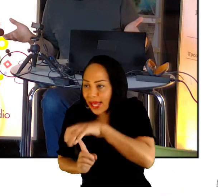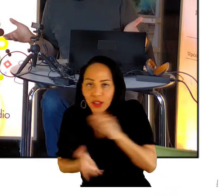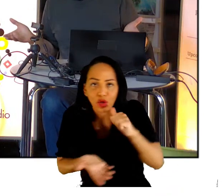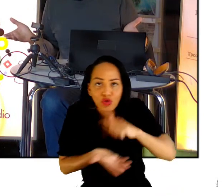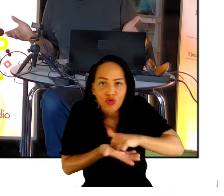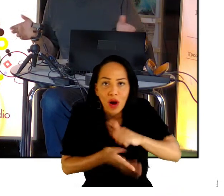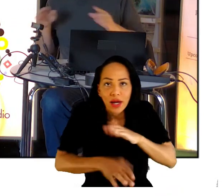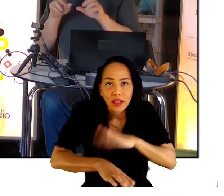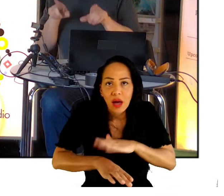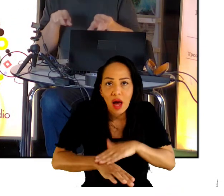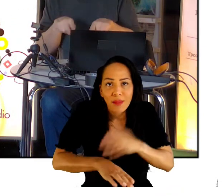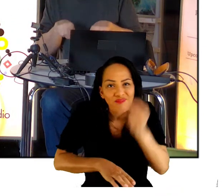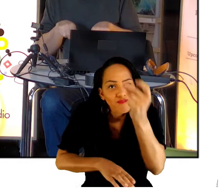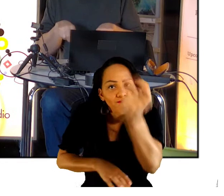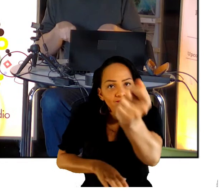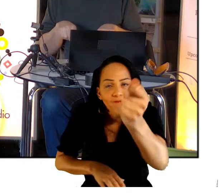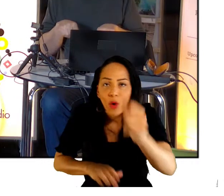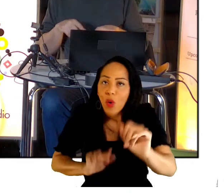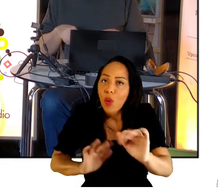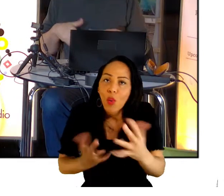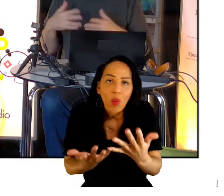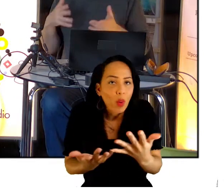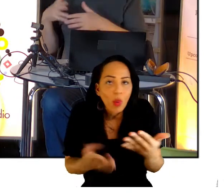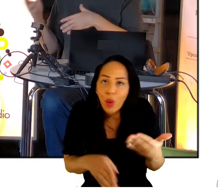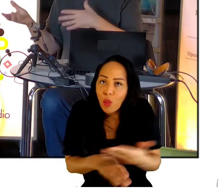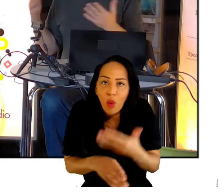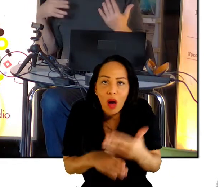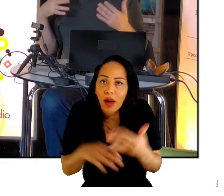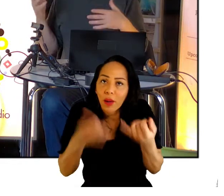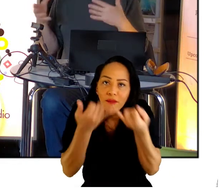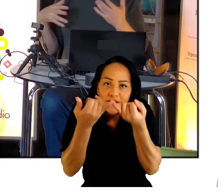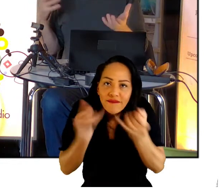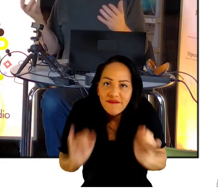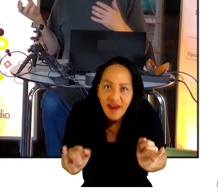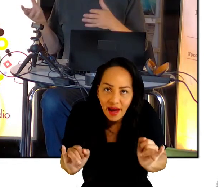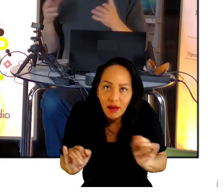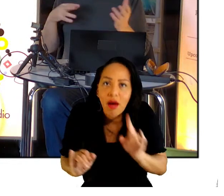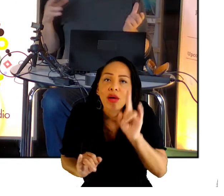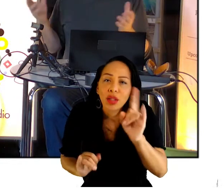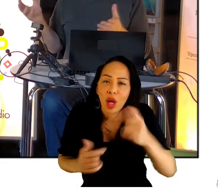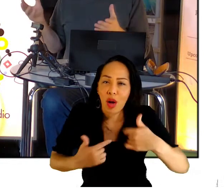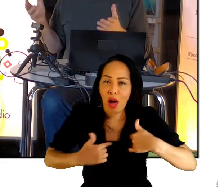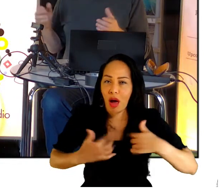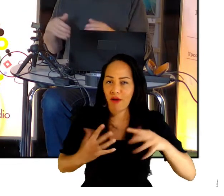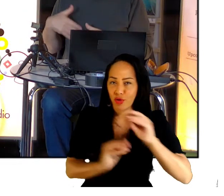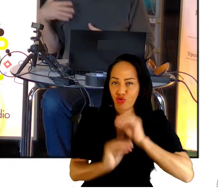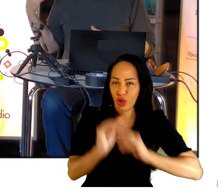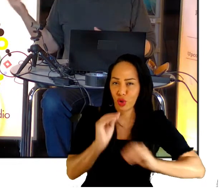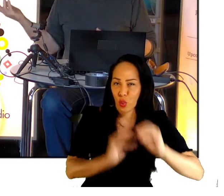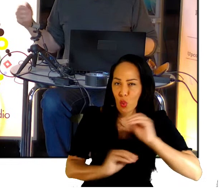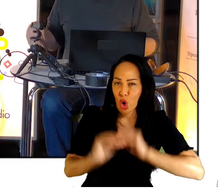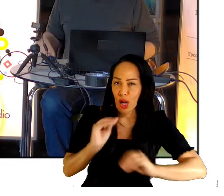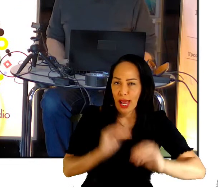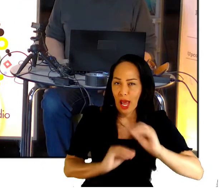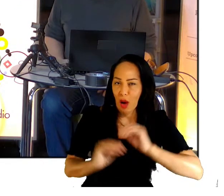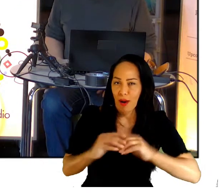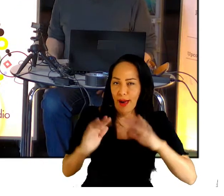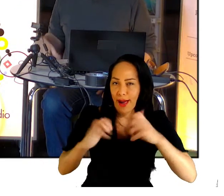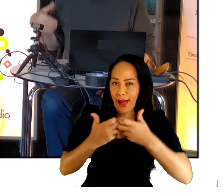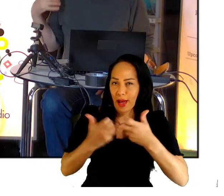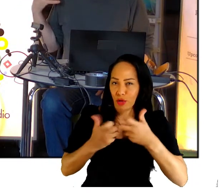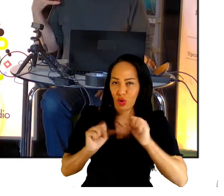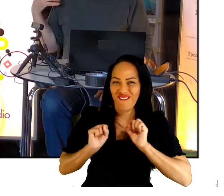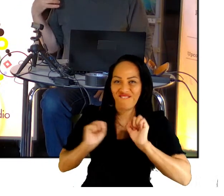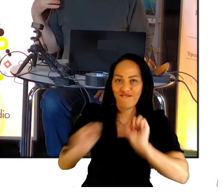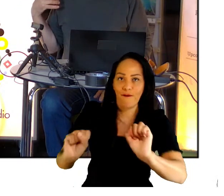it just doesn't work. You know, they have their spot where they have to be. So I've been trying to, in our work, trying to avoid doing that.